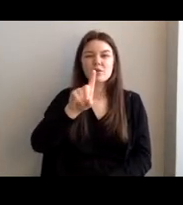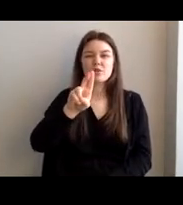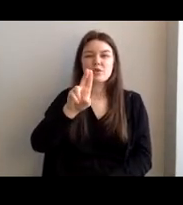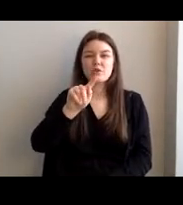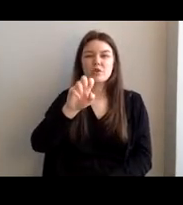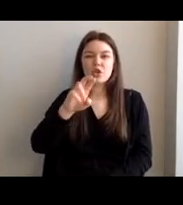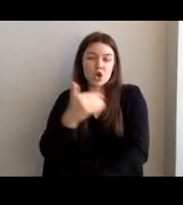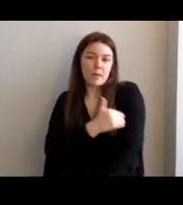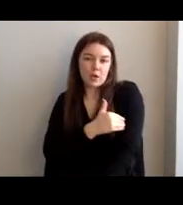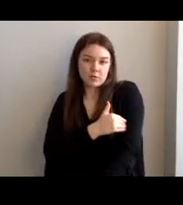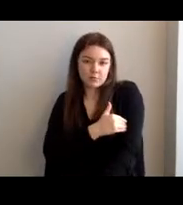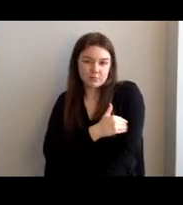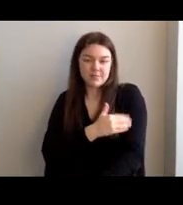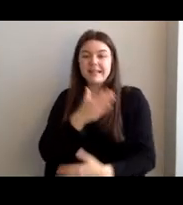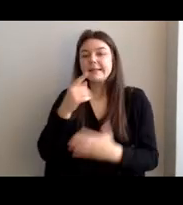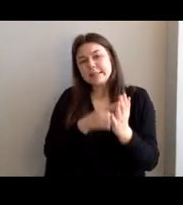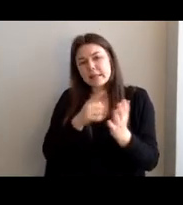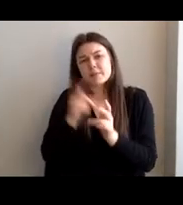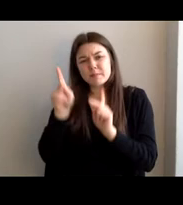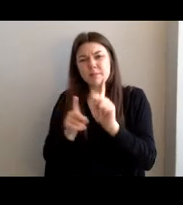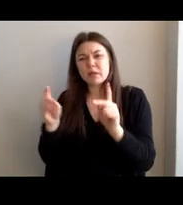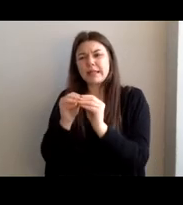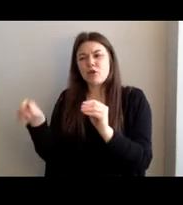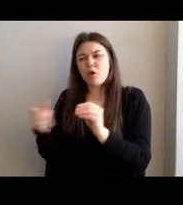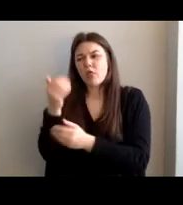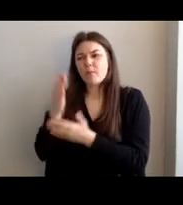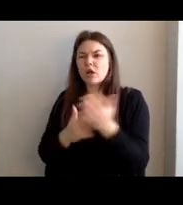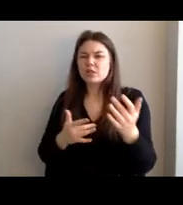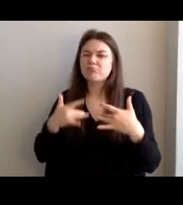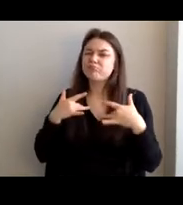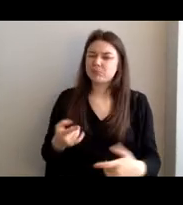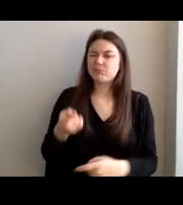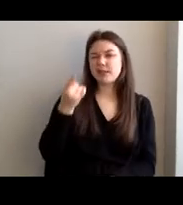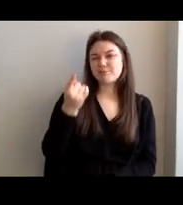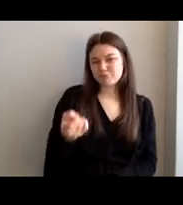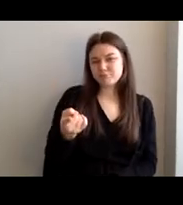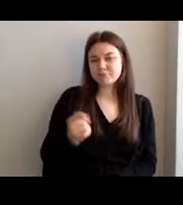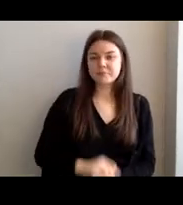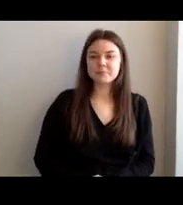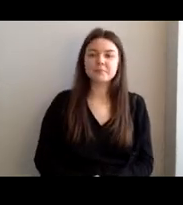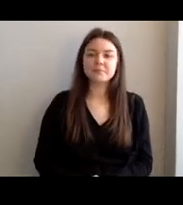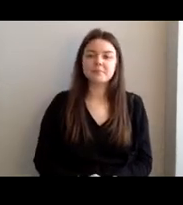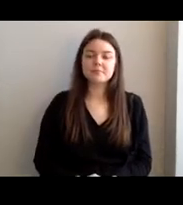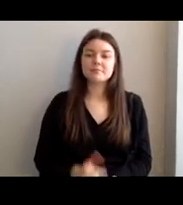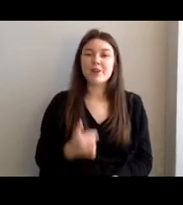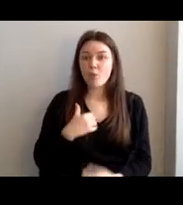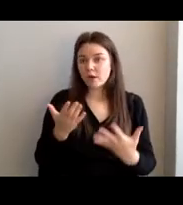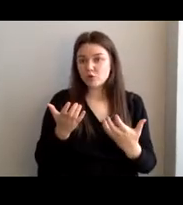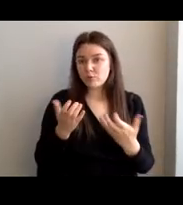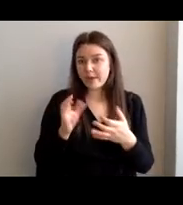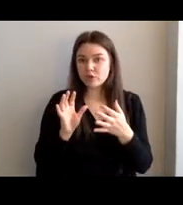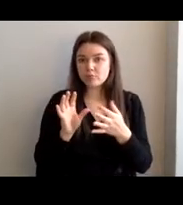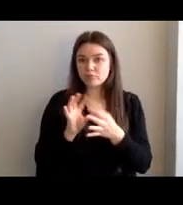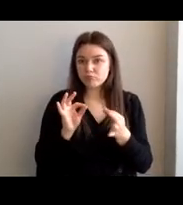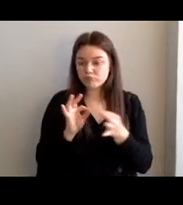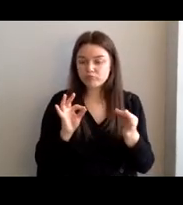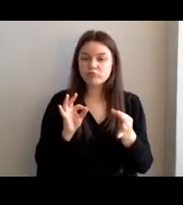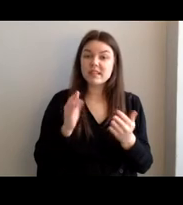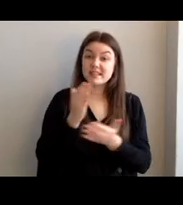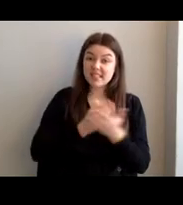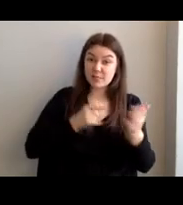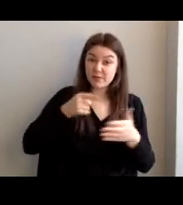Sometimes people eat more than that, but most of the time we're eating the adductor muscle of the scallops. I do want to just mention briefly that some of these processing